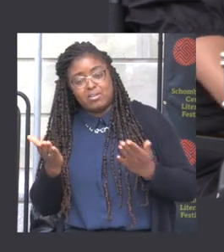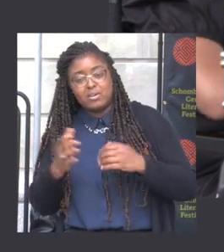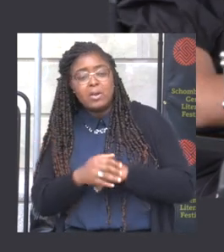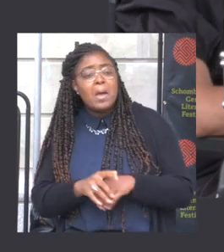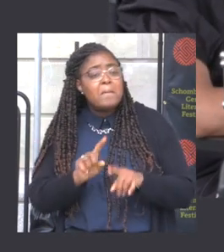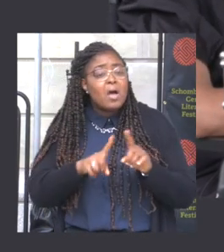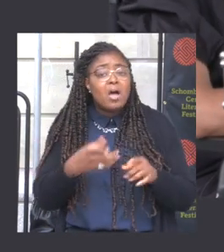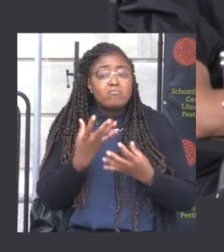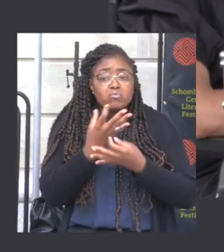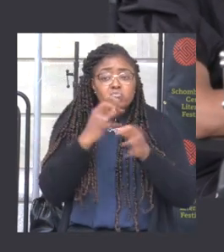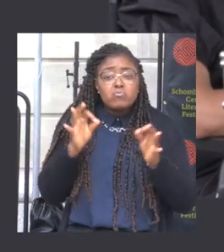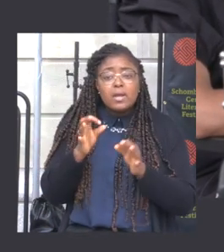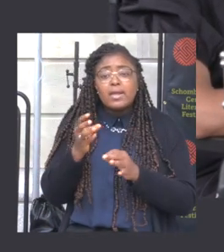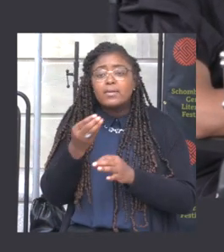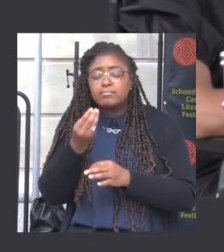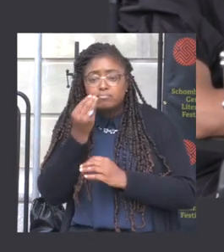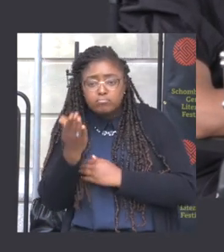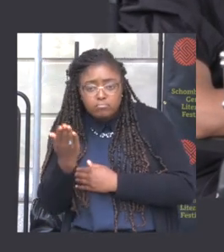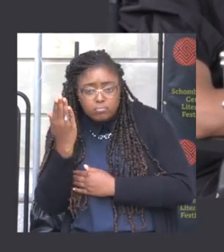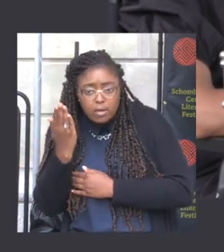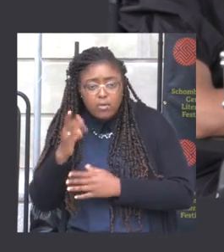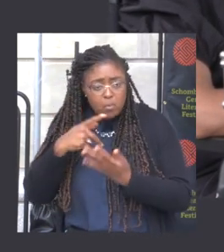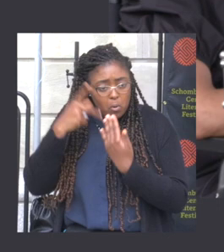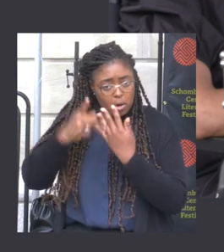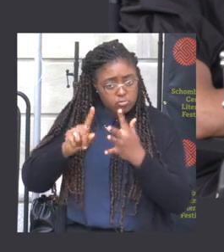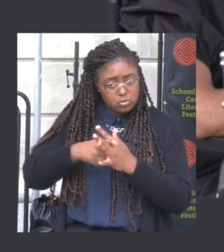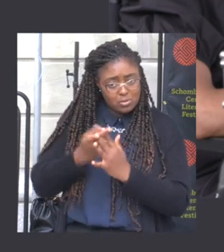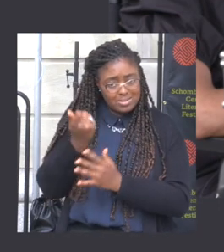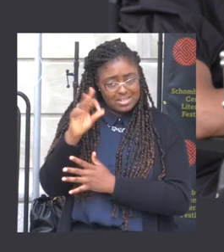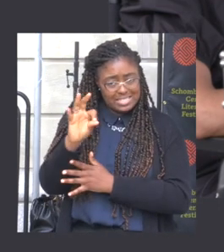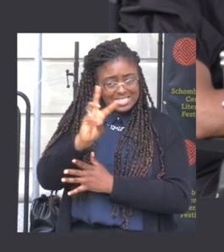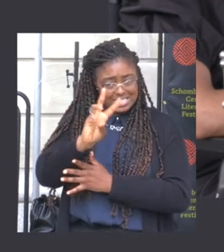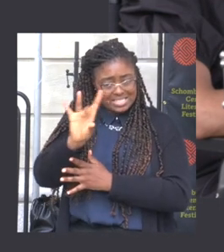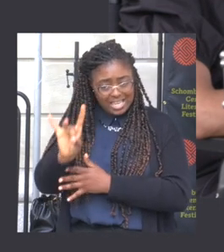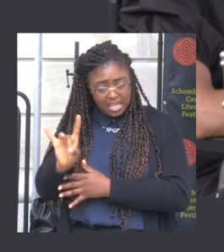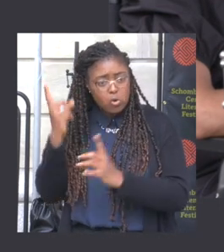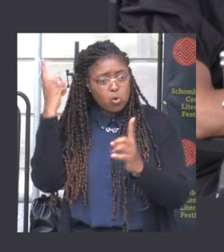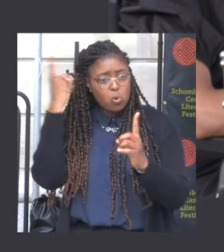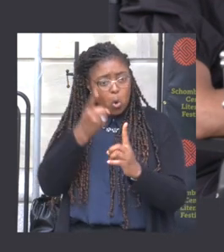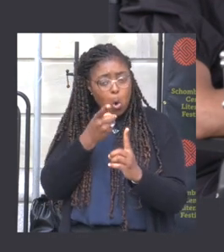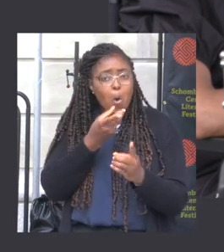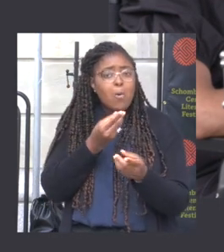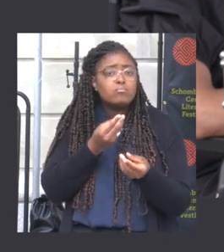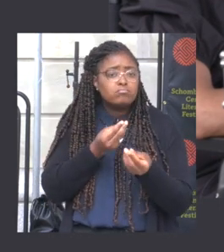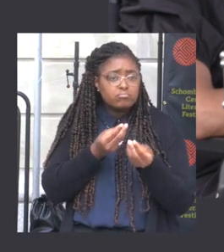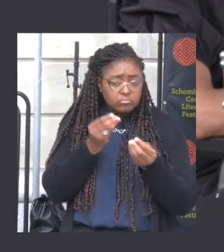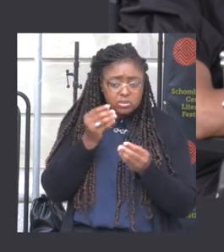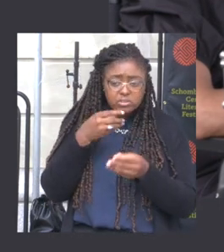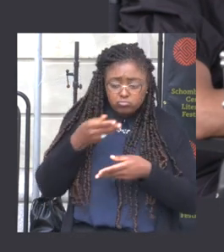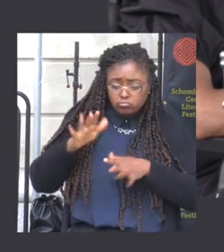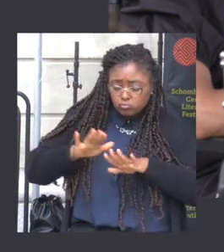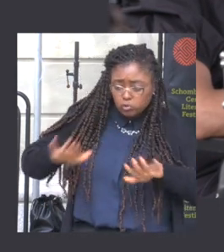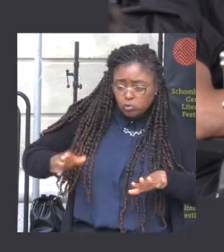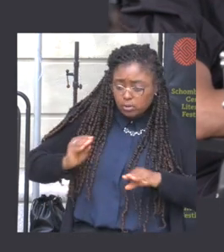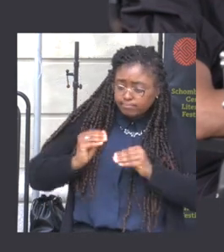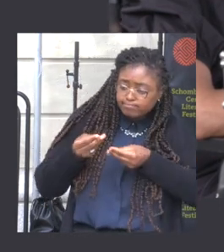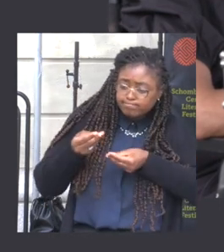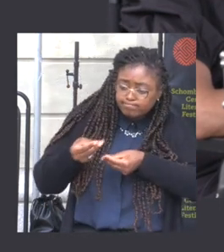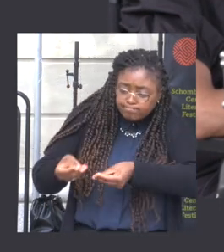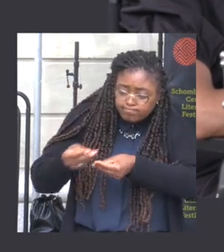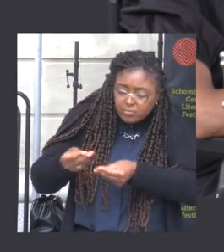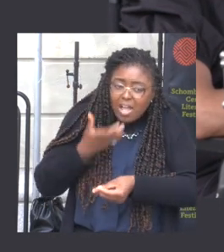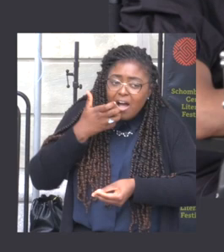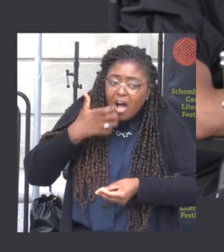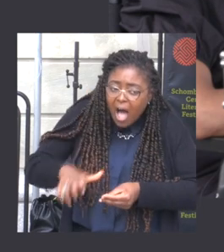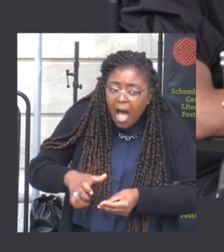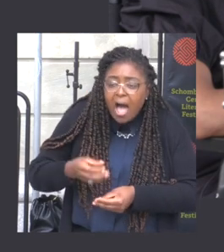that January of that year. And it was that the aim was to feed children a hot, nourishing breakfast every single morning. Does anybody in the